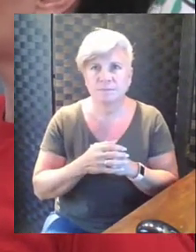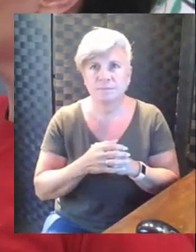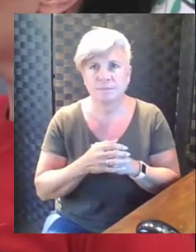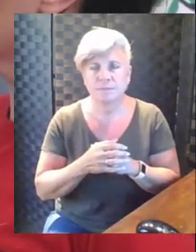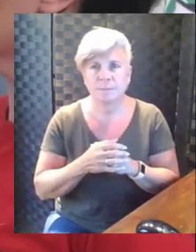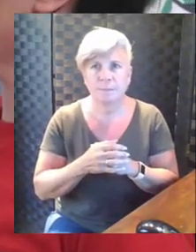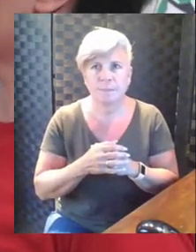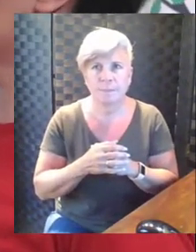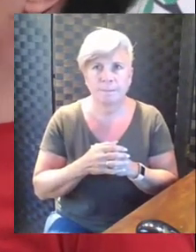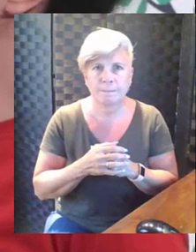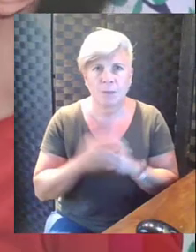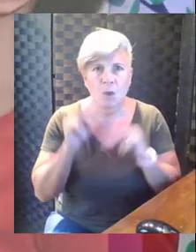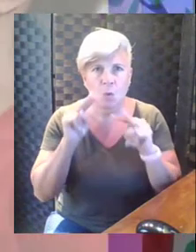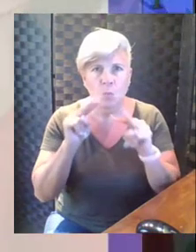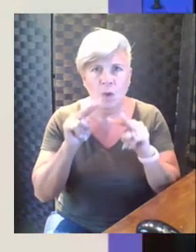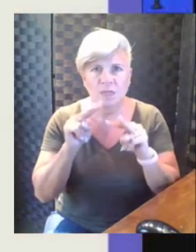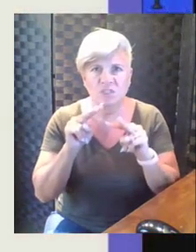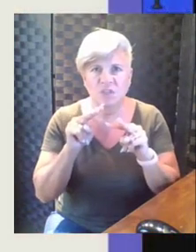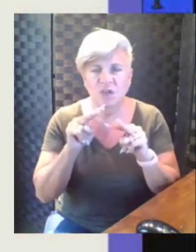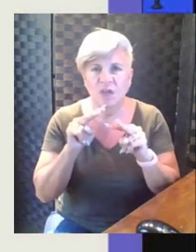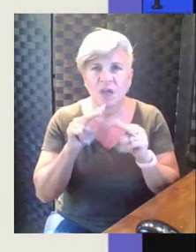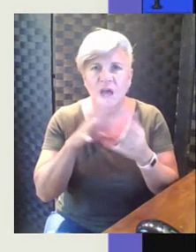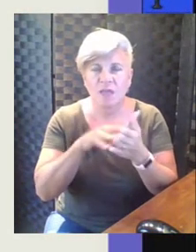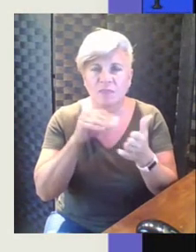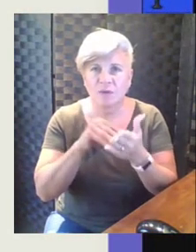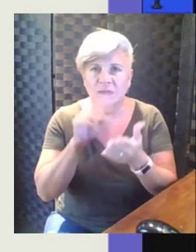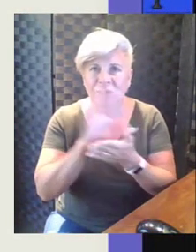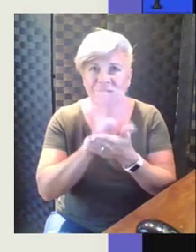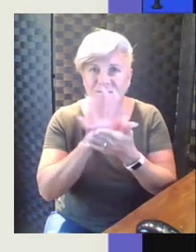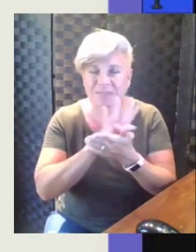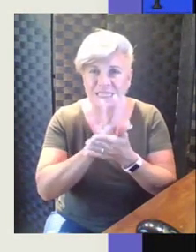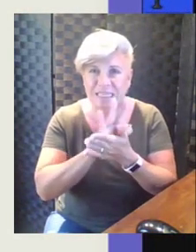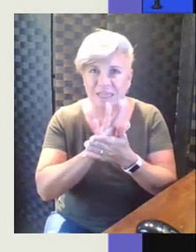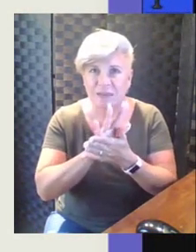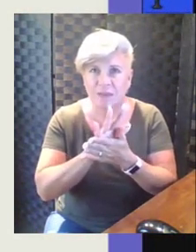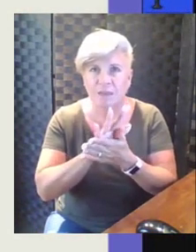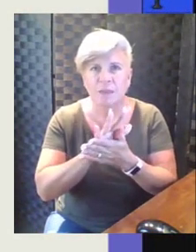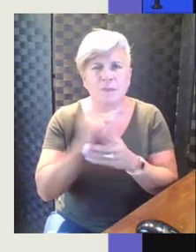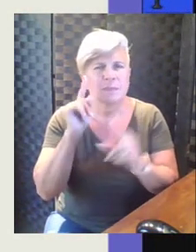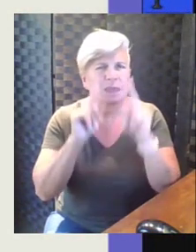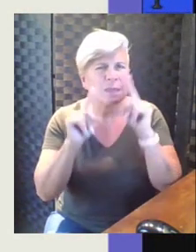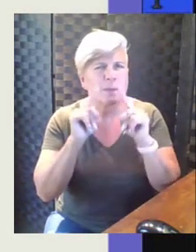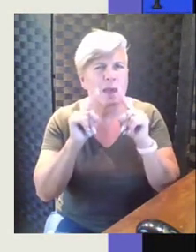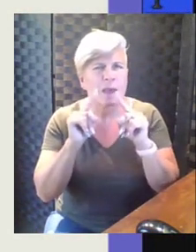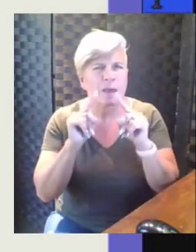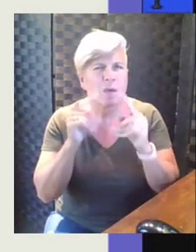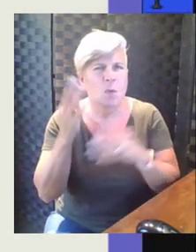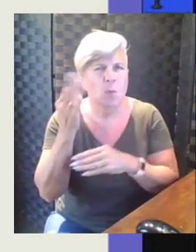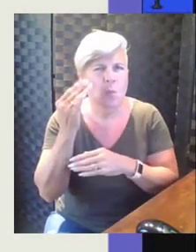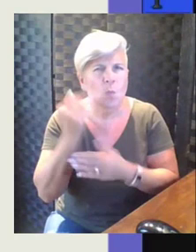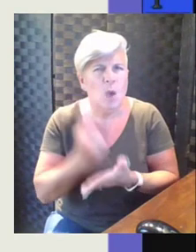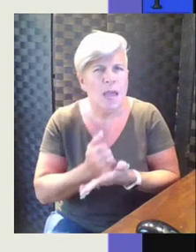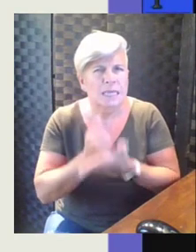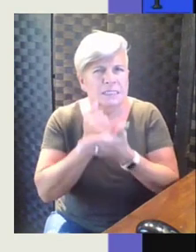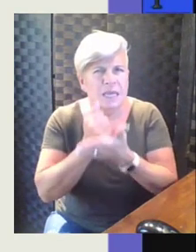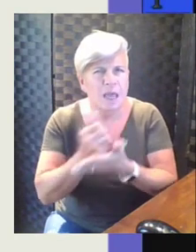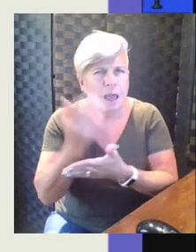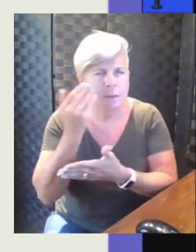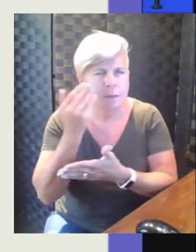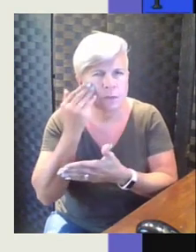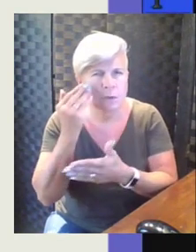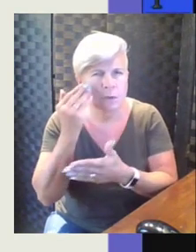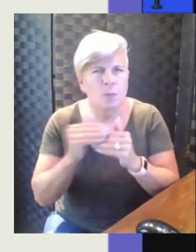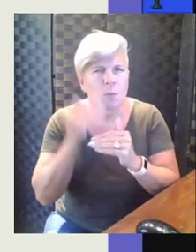numbers. We're going to watch a Learn Zillion video, and as we're watching this video today, I want you to be thinking about this question. Why is